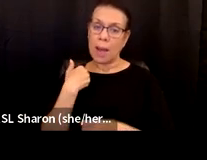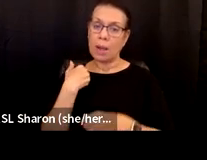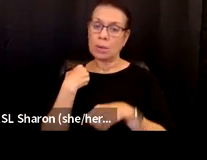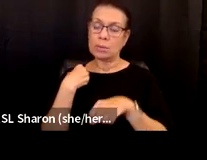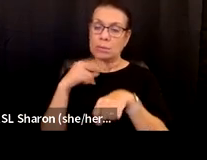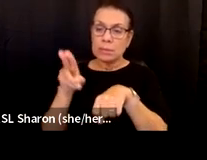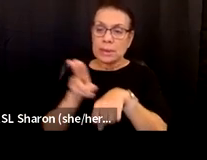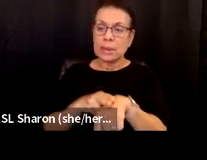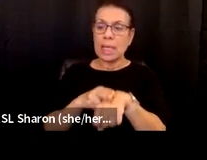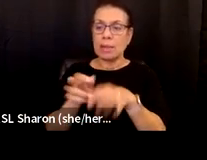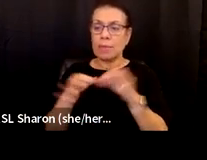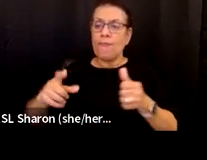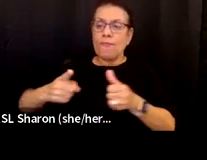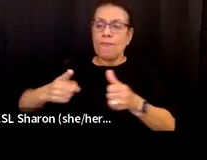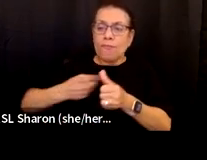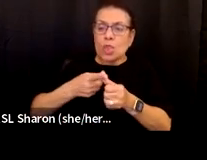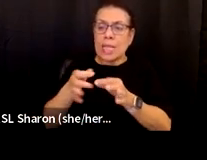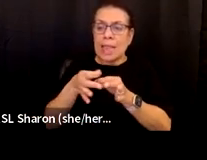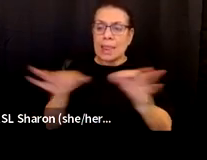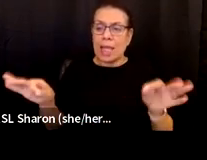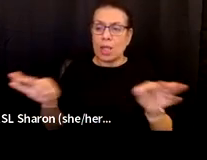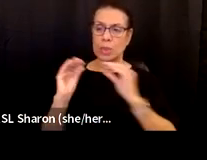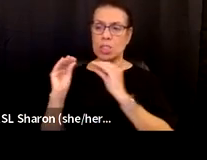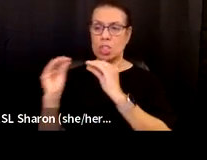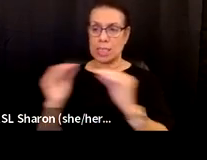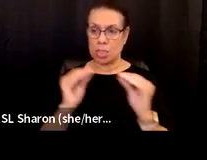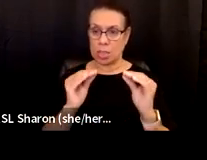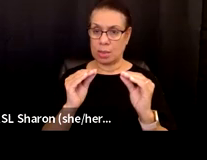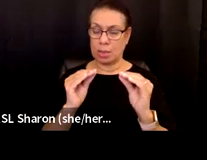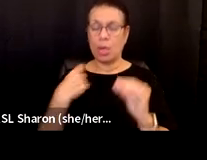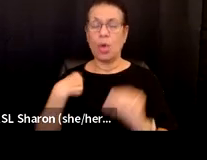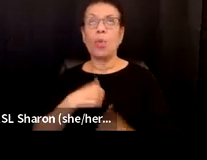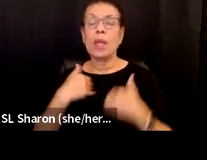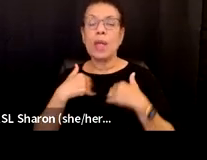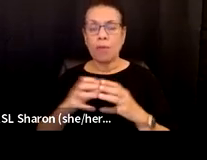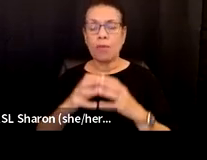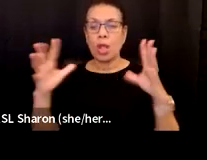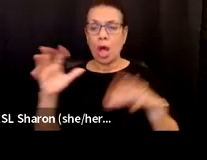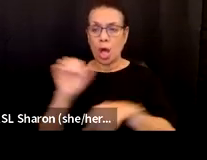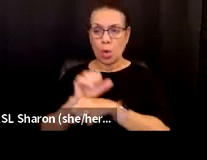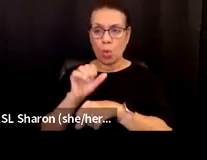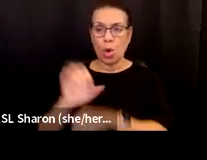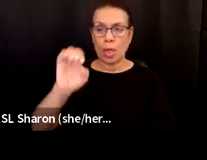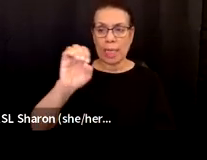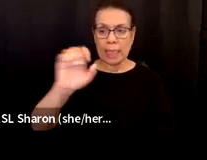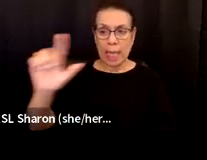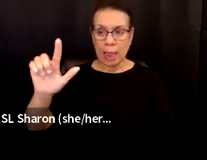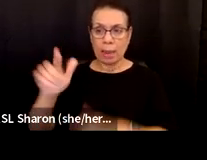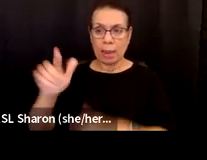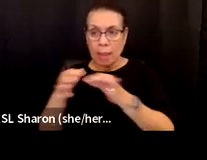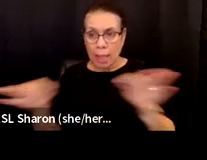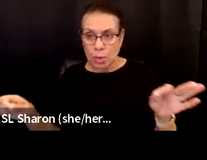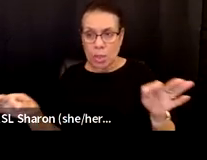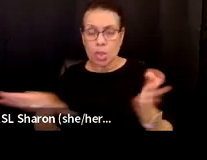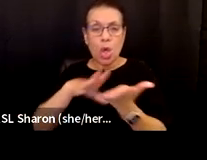literacy and native native language instruction we know that we have significant work to do on both of these fronts but we have been